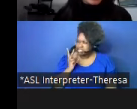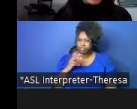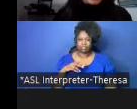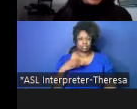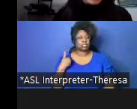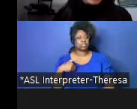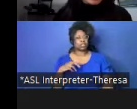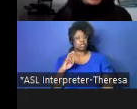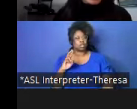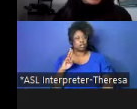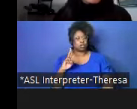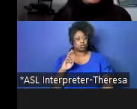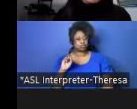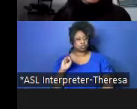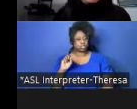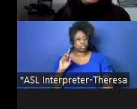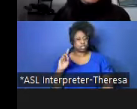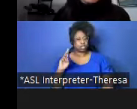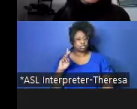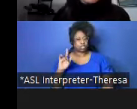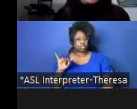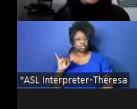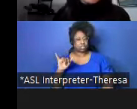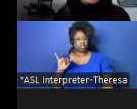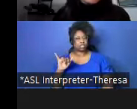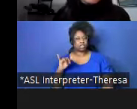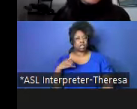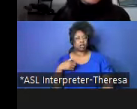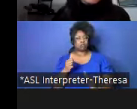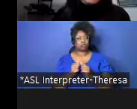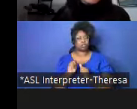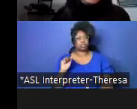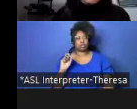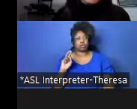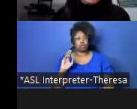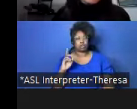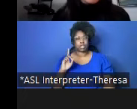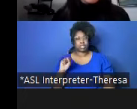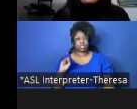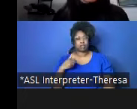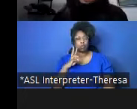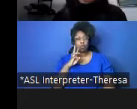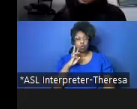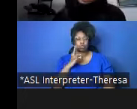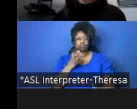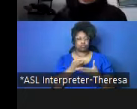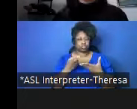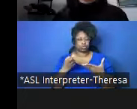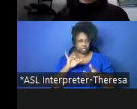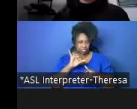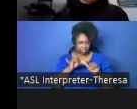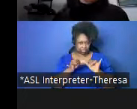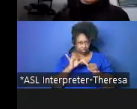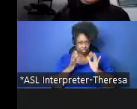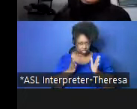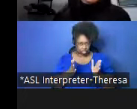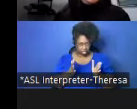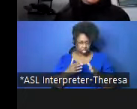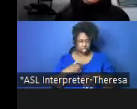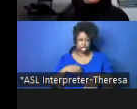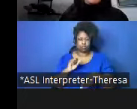Dudley with Arcadis. I'm a water resources engineer. I've been working on Resilient New Jersey